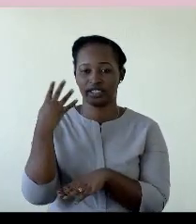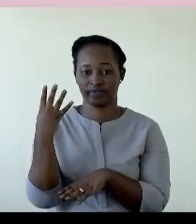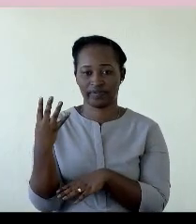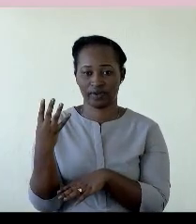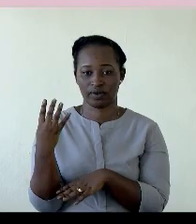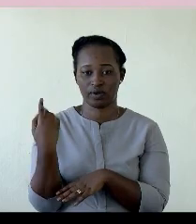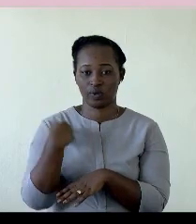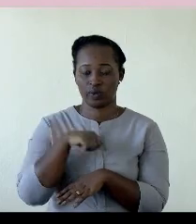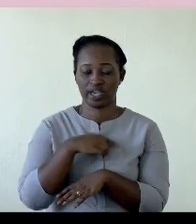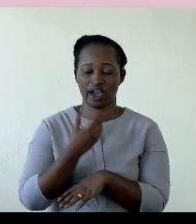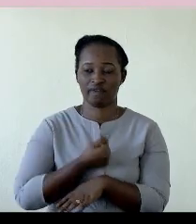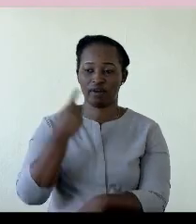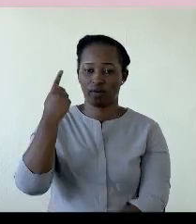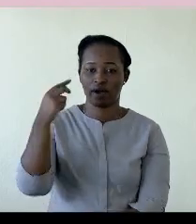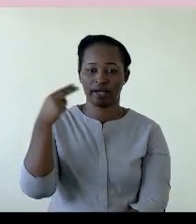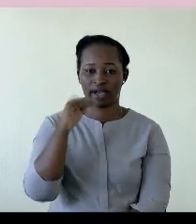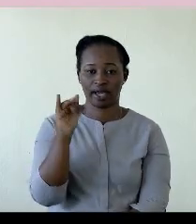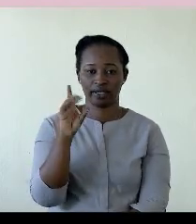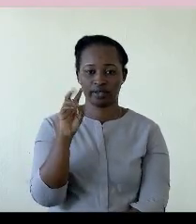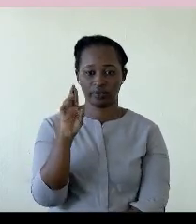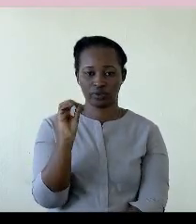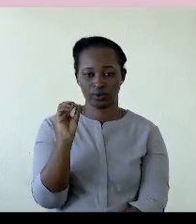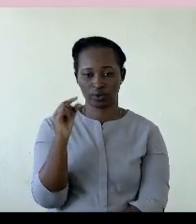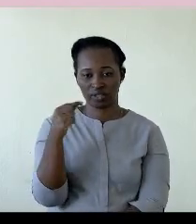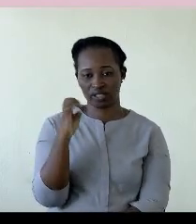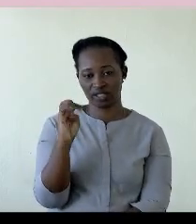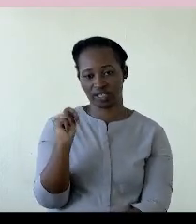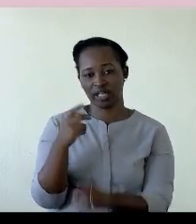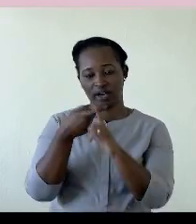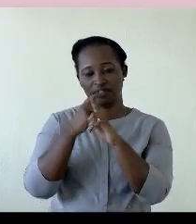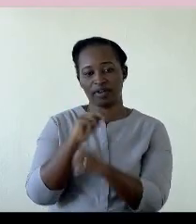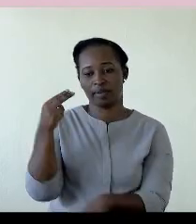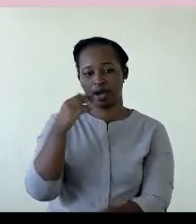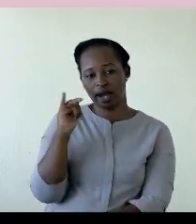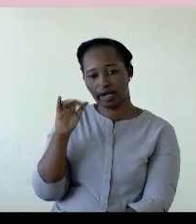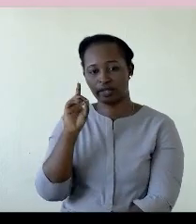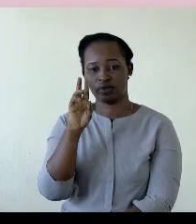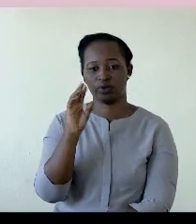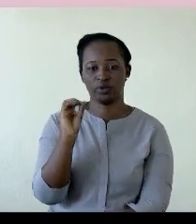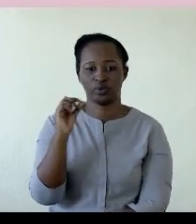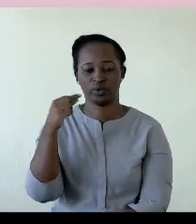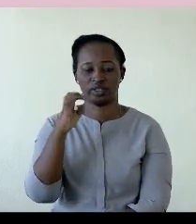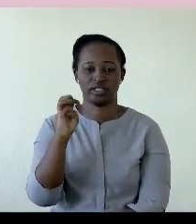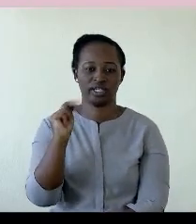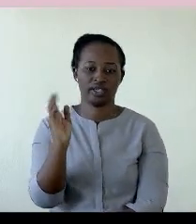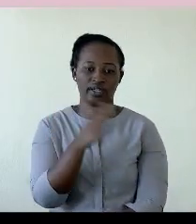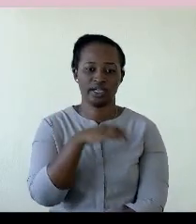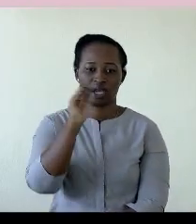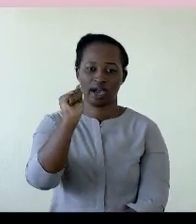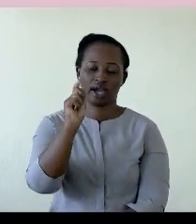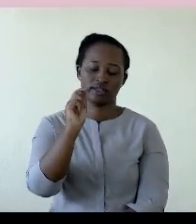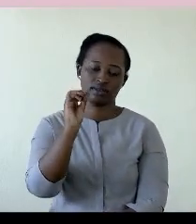have 1 nitrogen, 4 hydrogen atoms, and the whole particle has a charge of